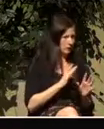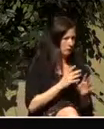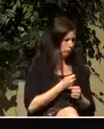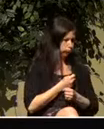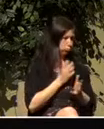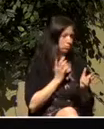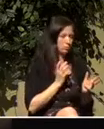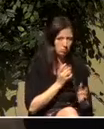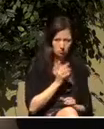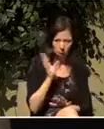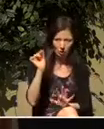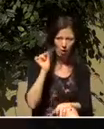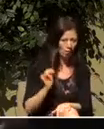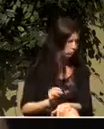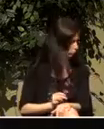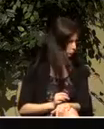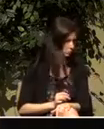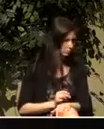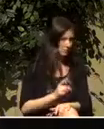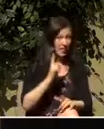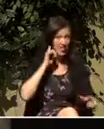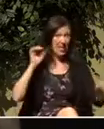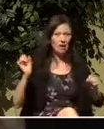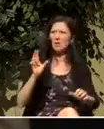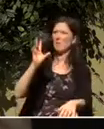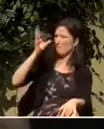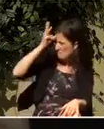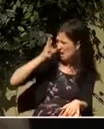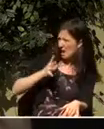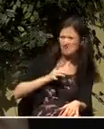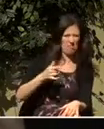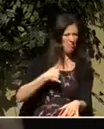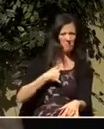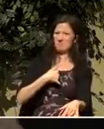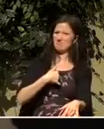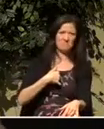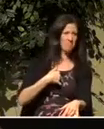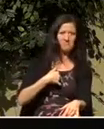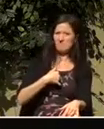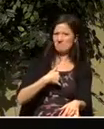thing I know is that I'm saying just as loud as he did, "Man, I am not."